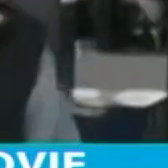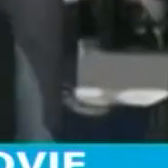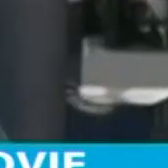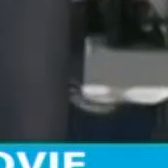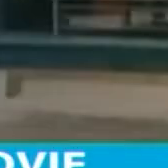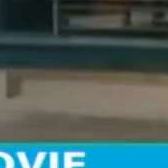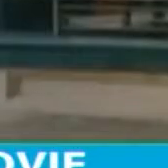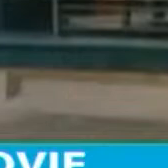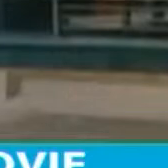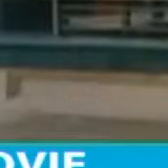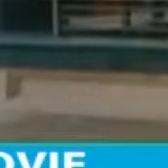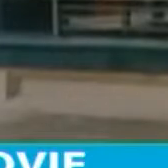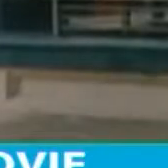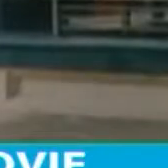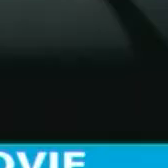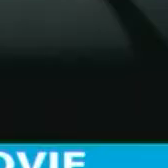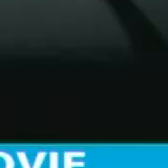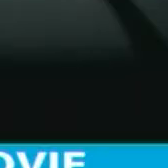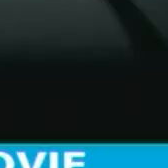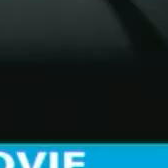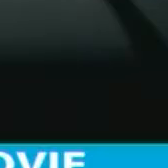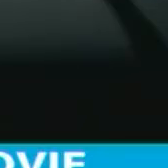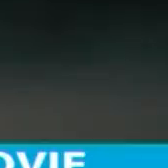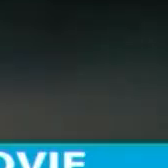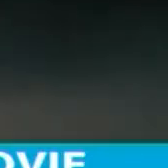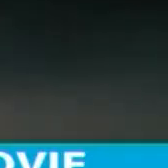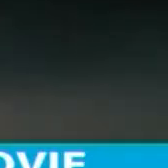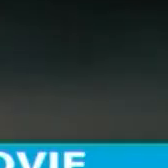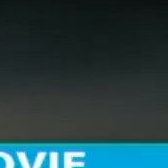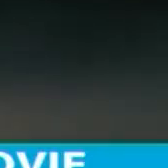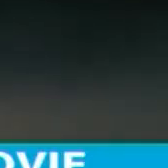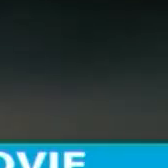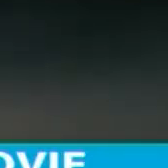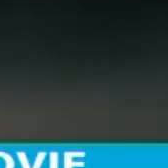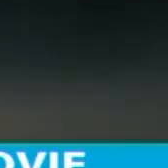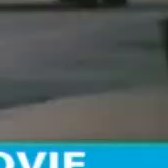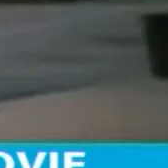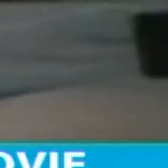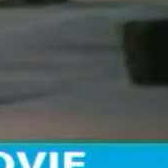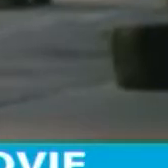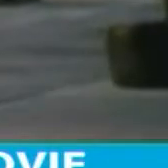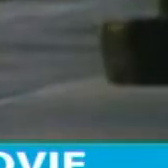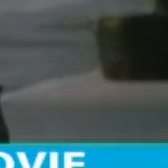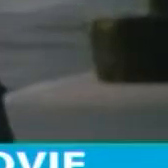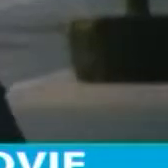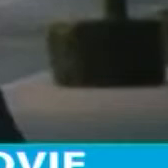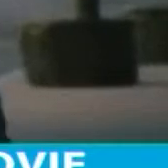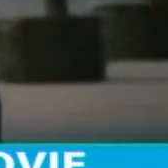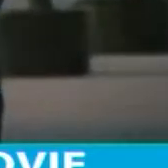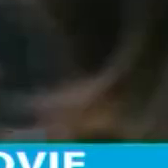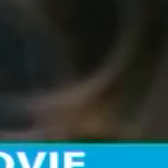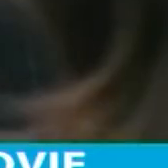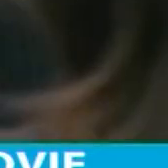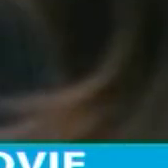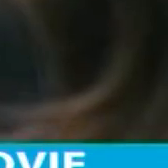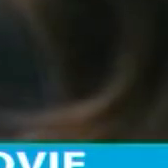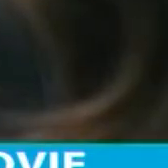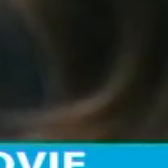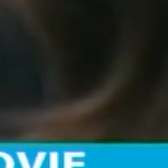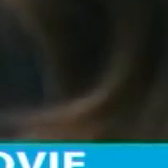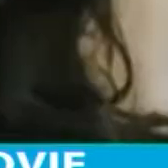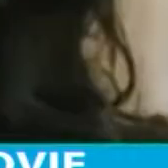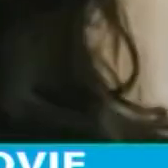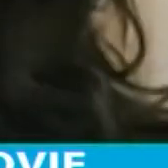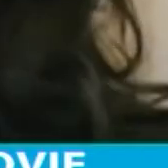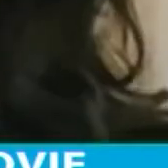not a rapper. So pull your pants up. Guess who's back in town? Who? Annie Streets. I was gonna catch a movie tomorrow